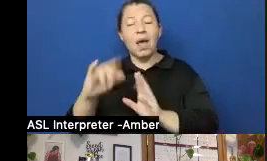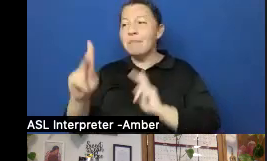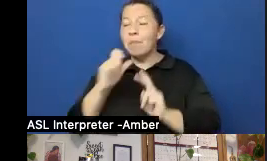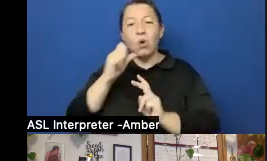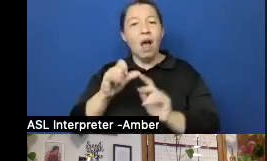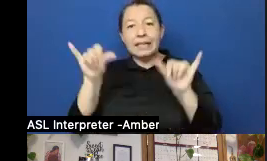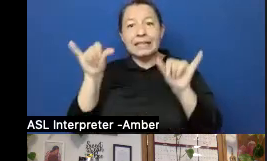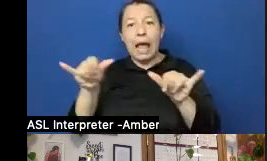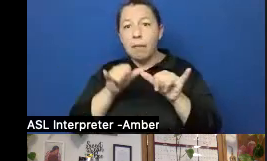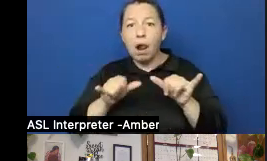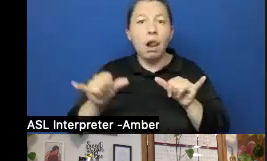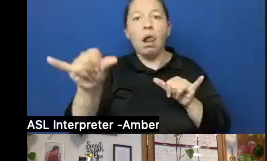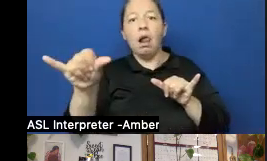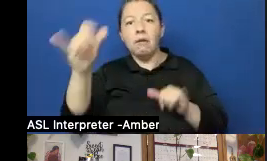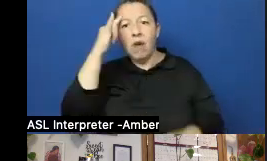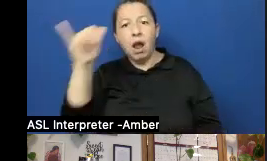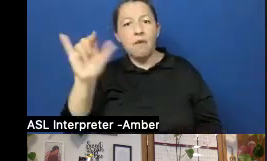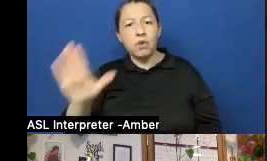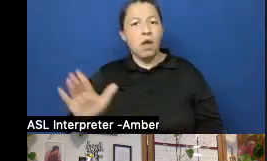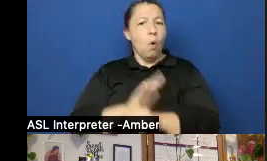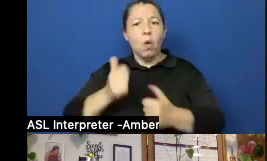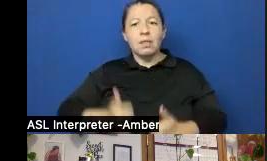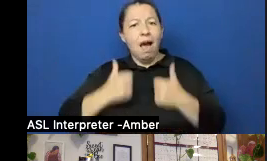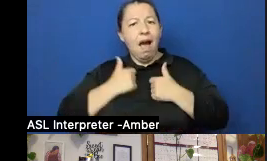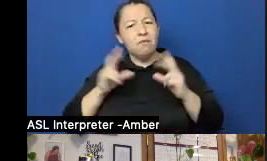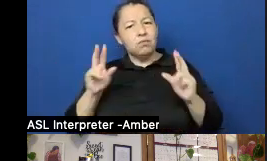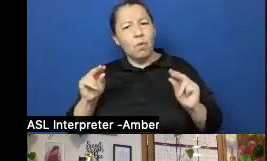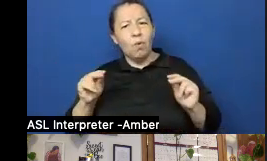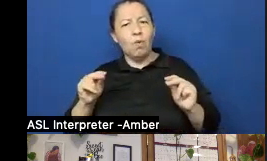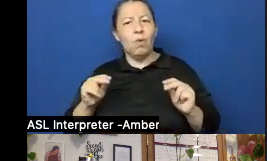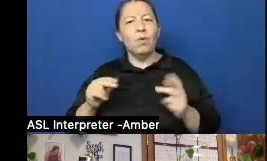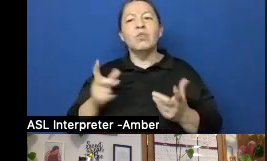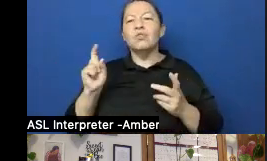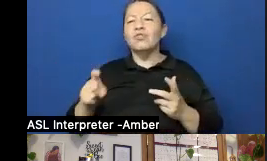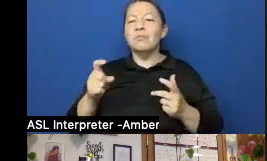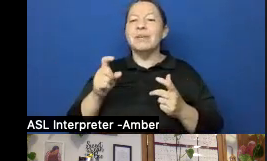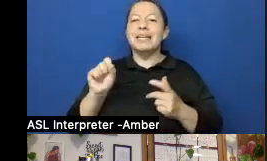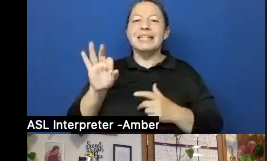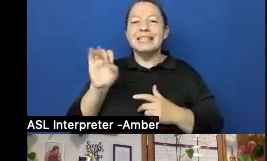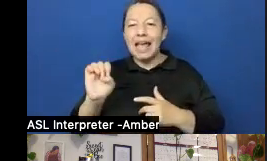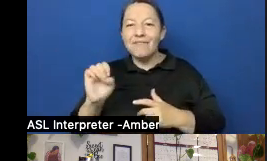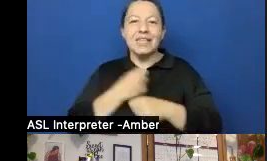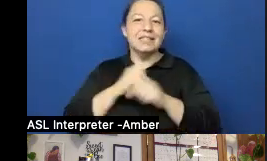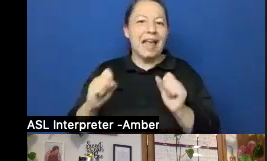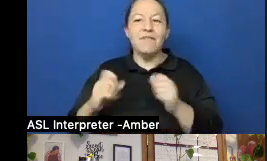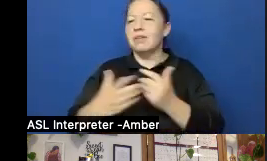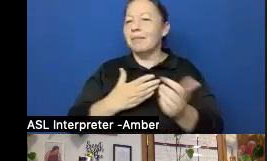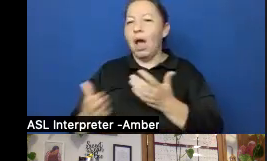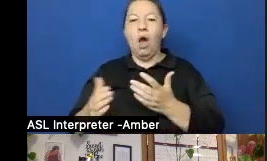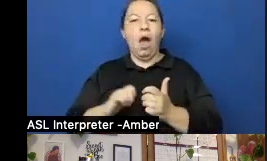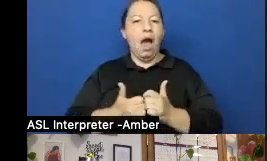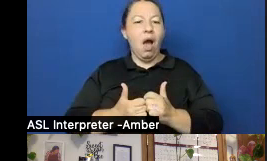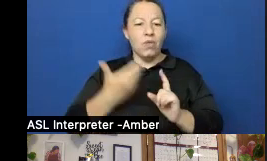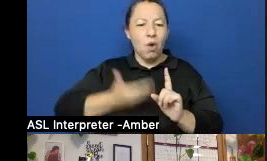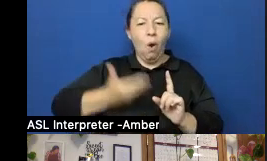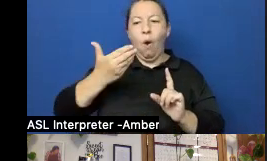entire lives, and that they should be safe no matter how they are or feel or identify,